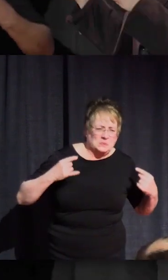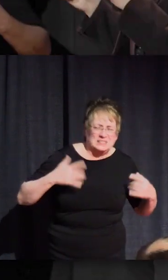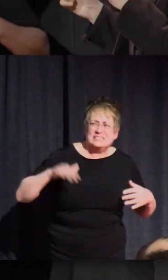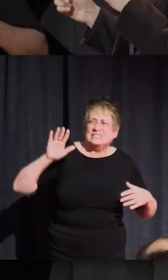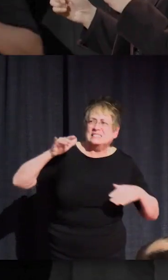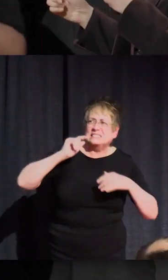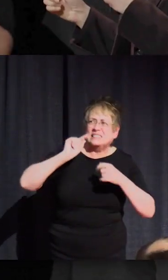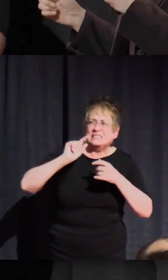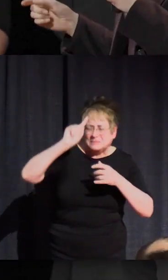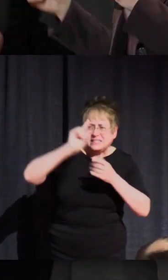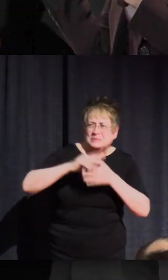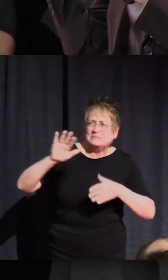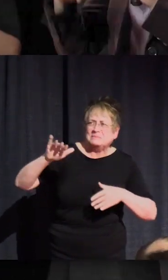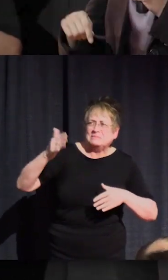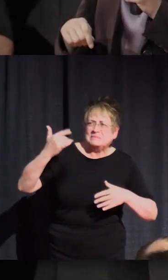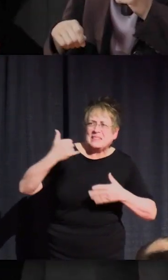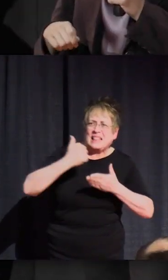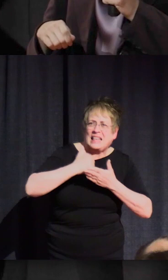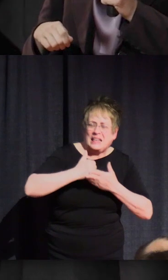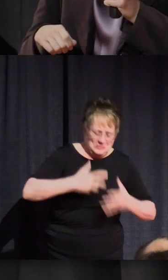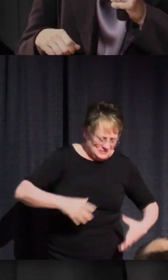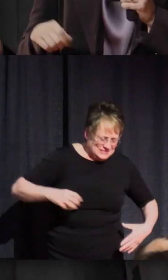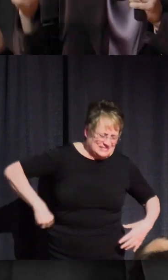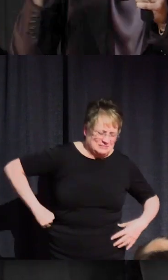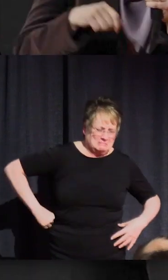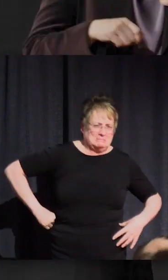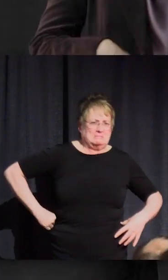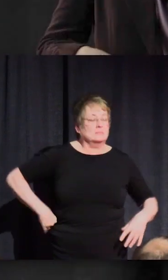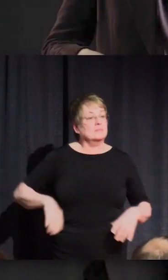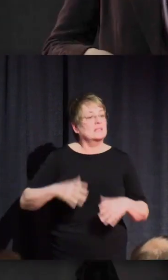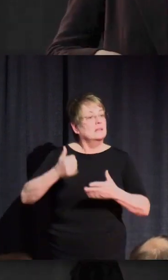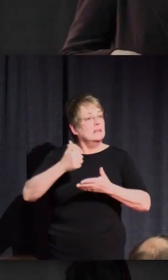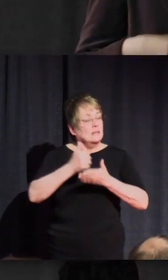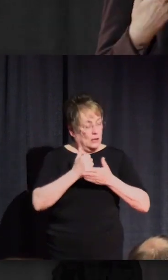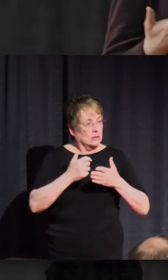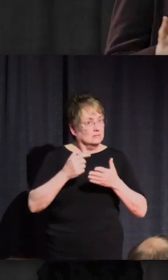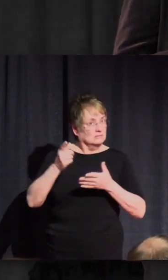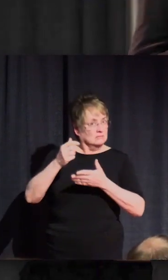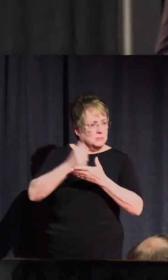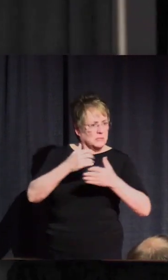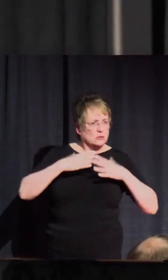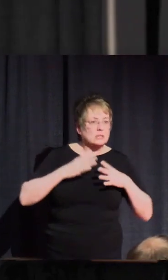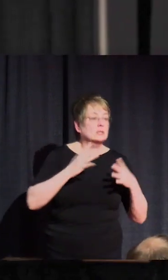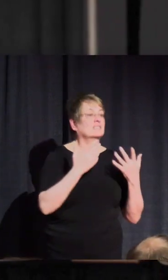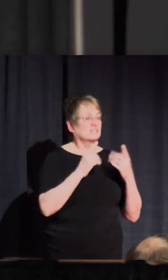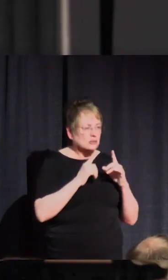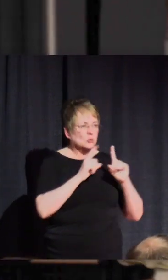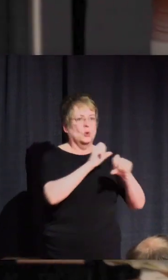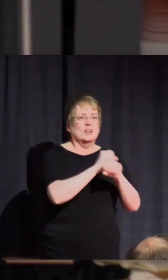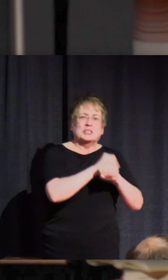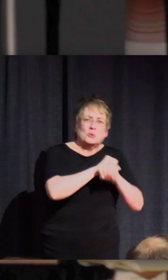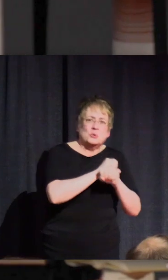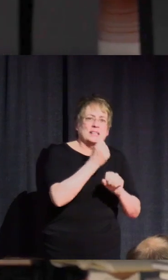had to call over my husband to ask for some support. And he came over and he helped me get dressed, and then I went to work, and I worked 11 hours that day because I